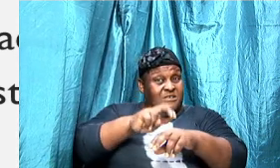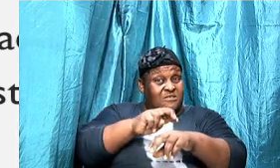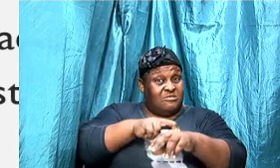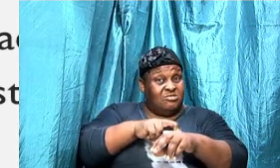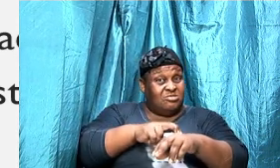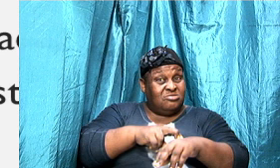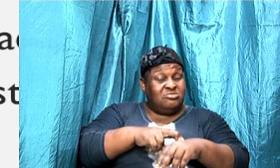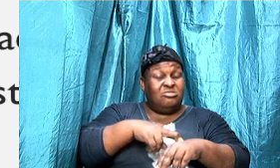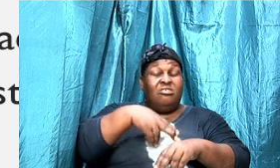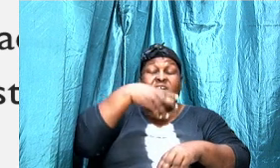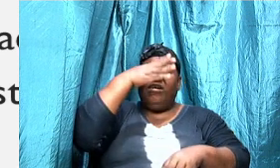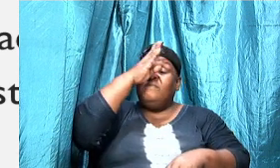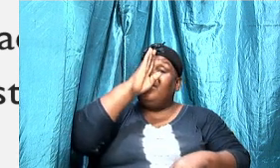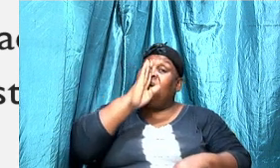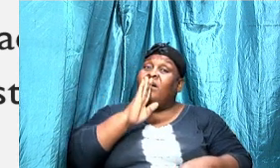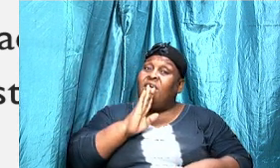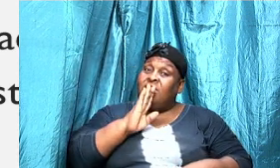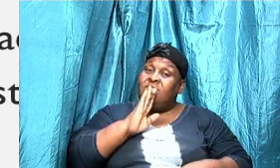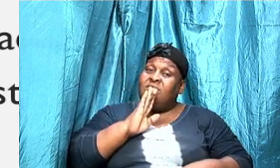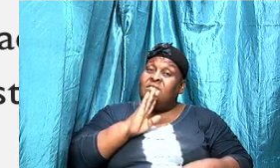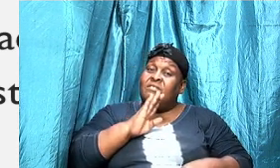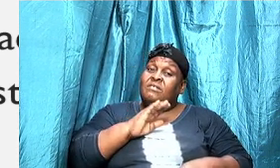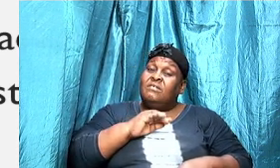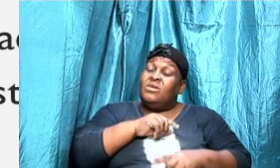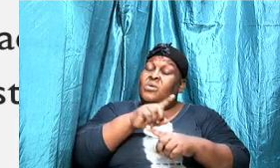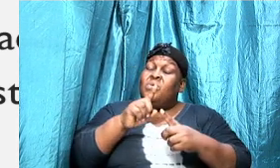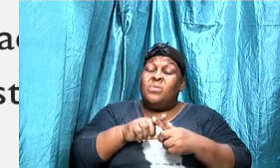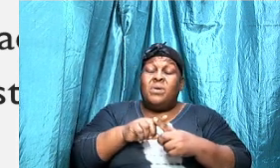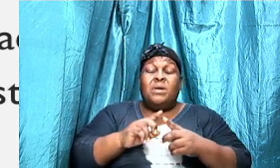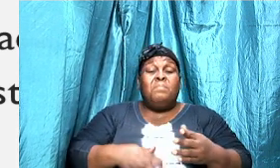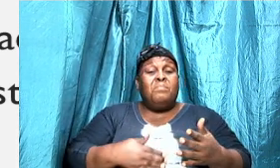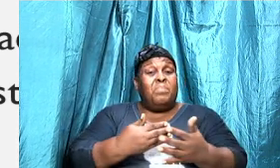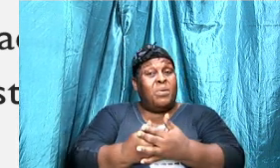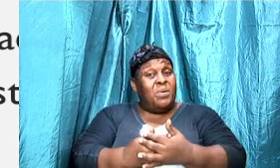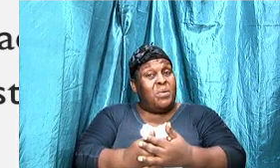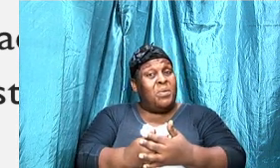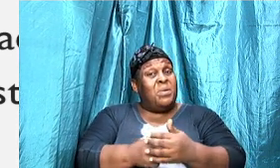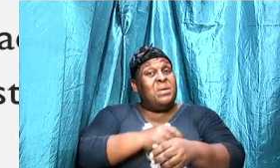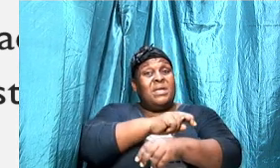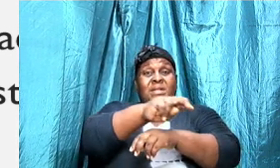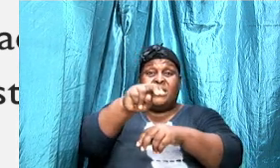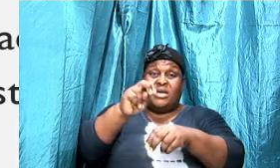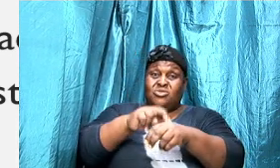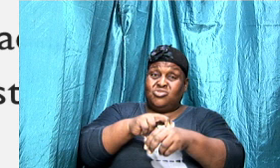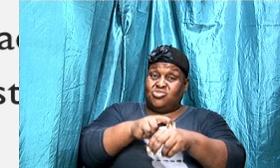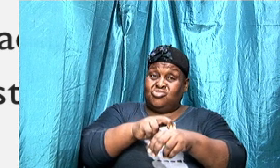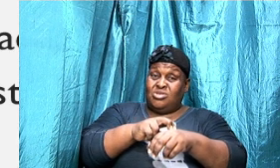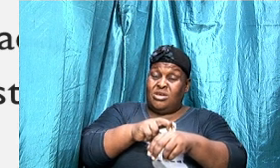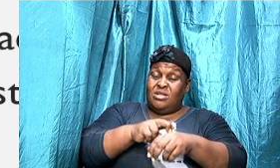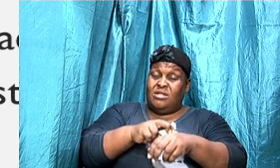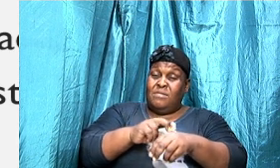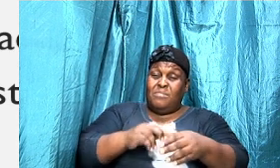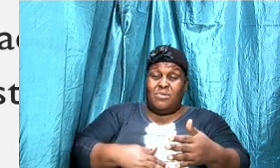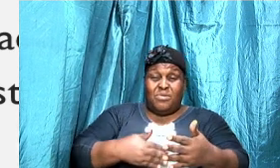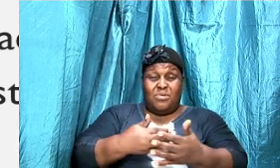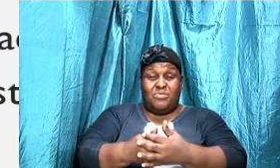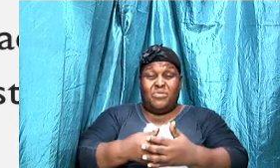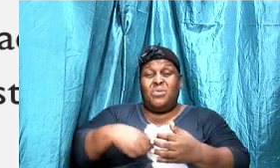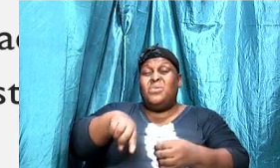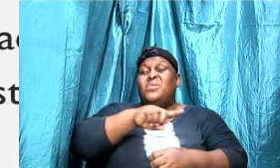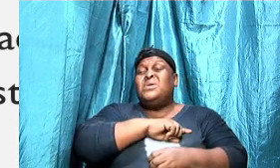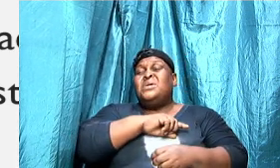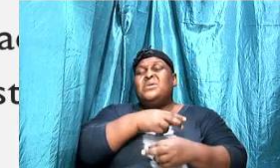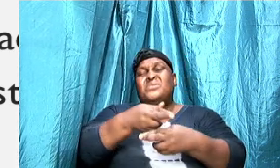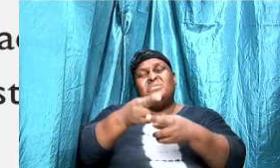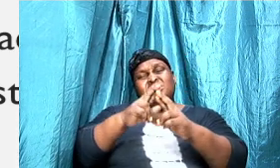receive a sinful nature. When we are born again, we receive a spiritual nature, or